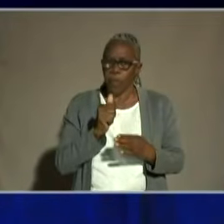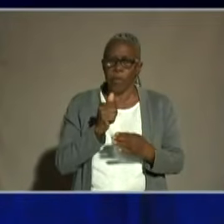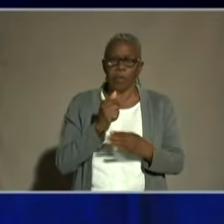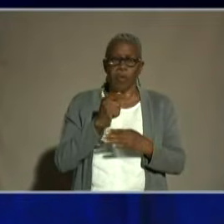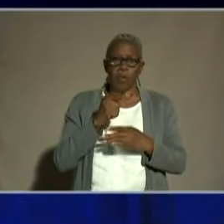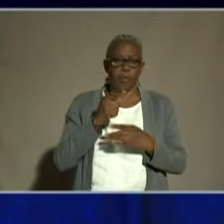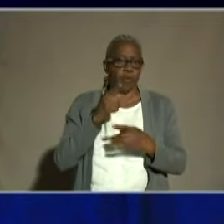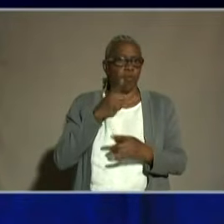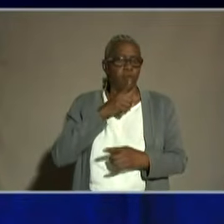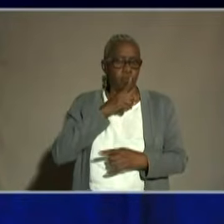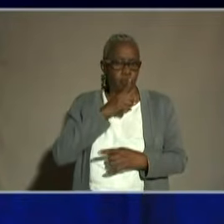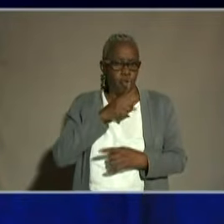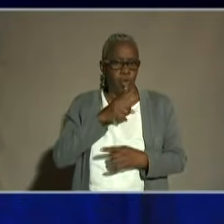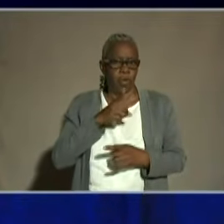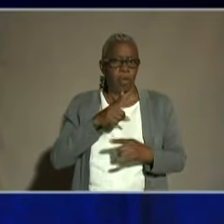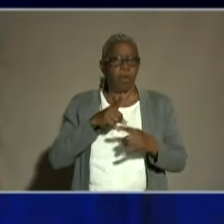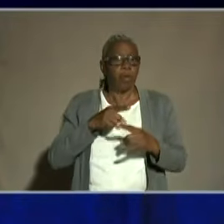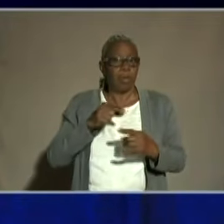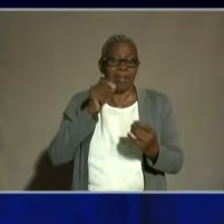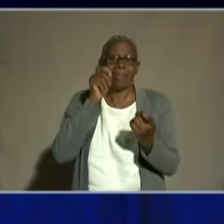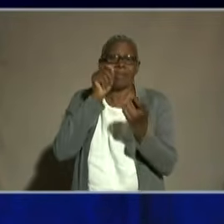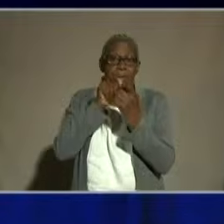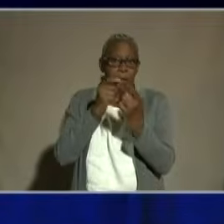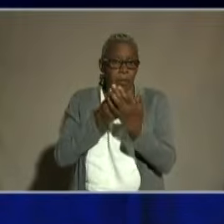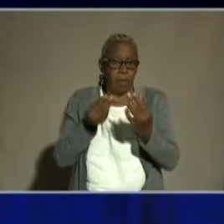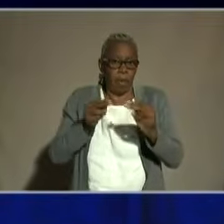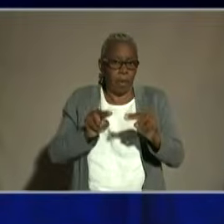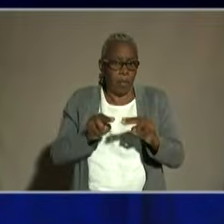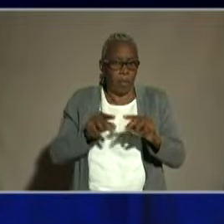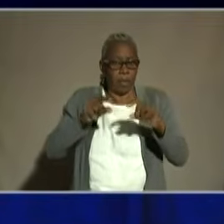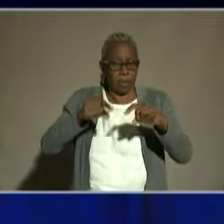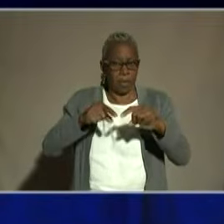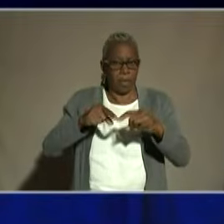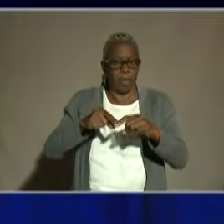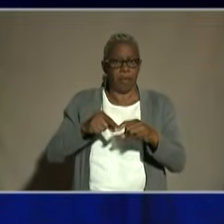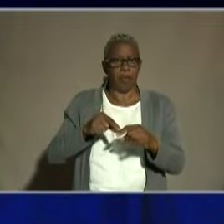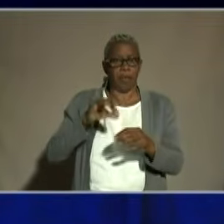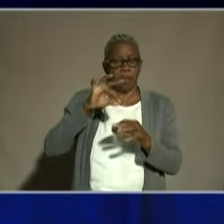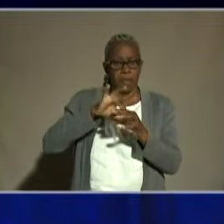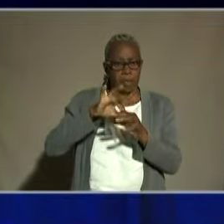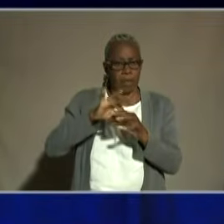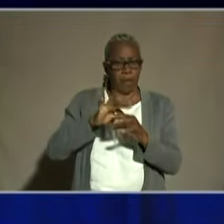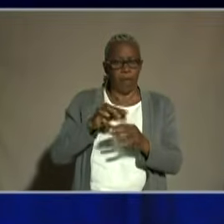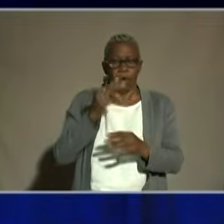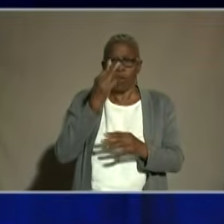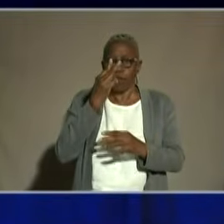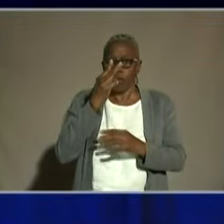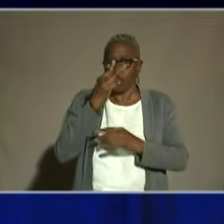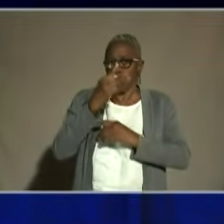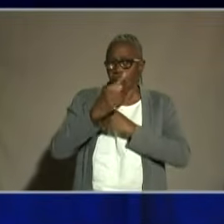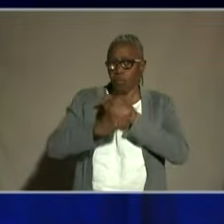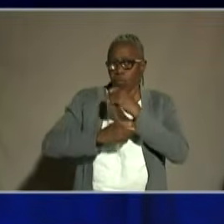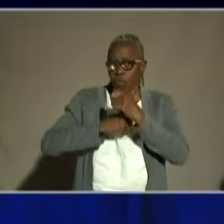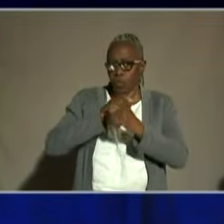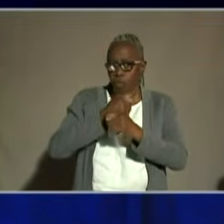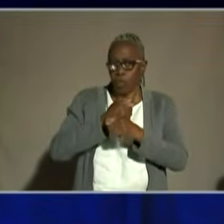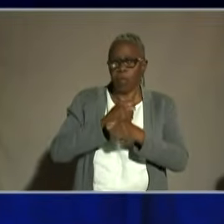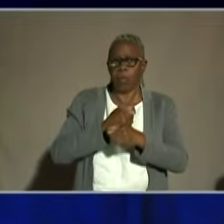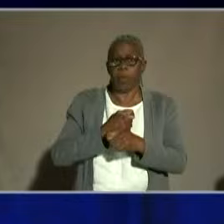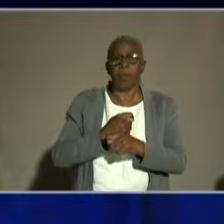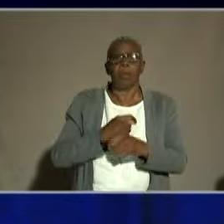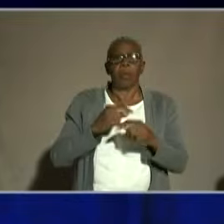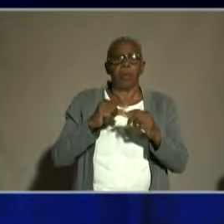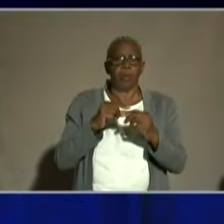uncertainty. Yet, that's exactly what happened with this year's election. After 2 consecutive terms in office, you have failed to deliver on